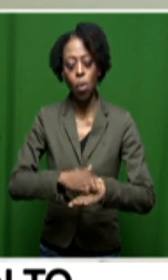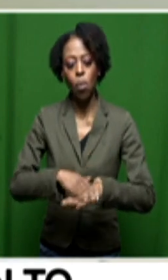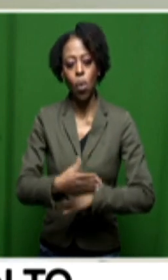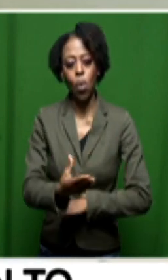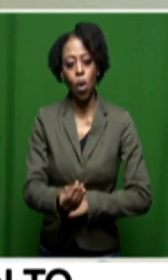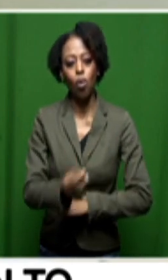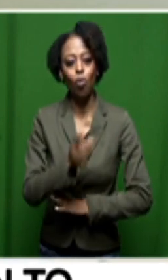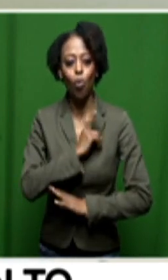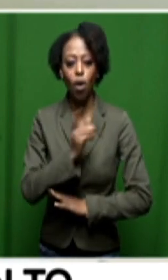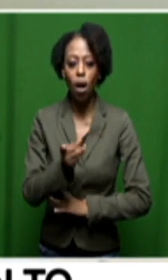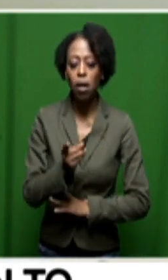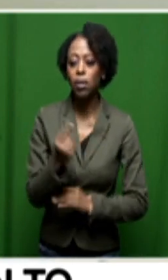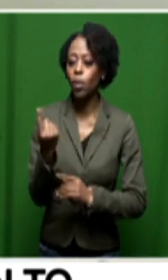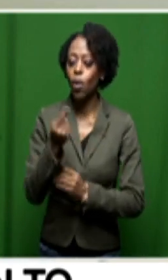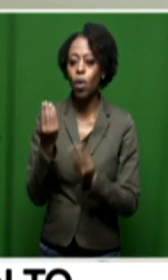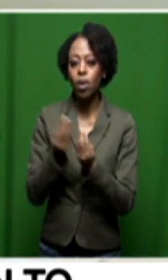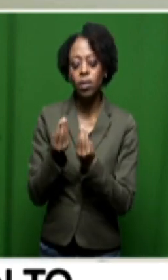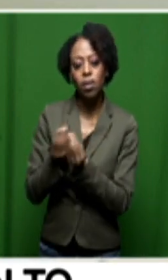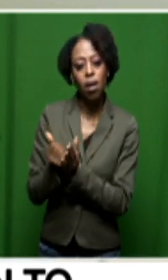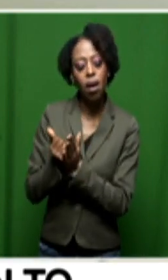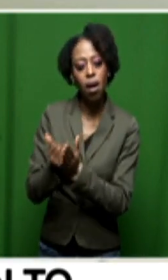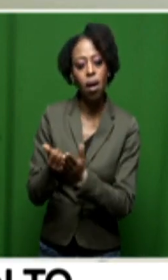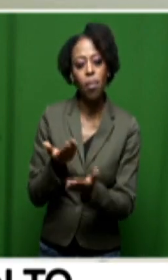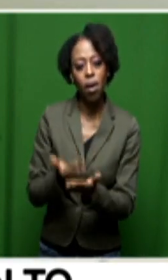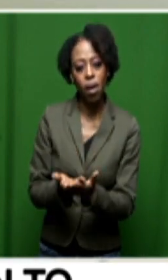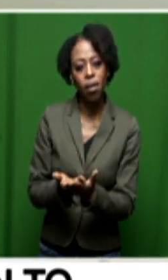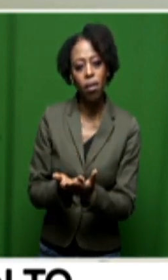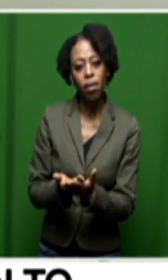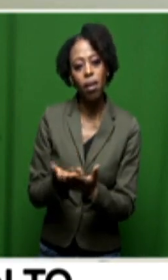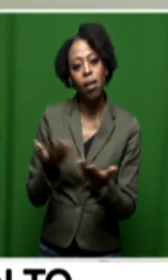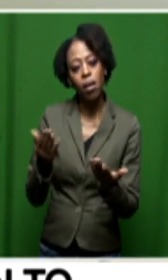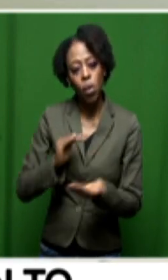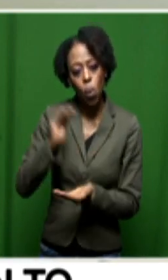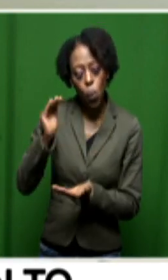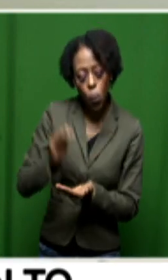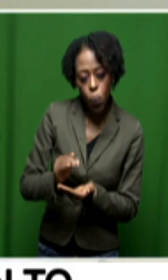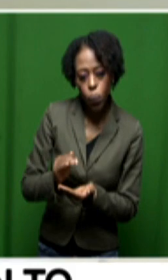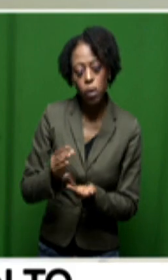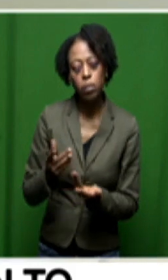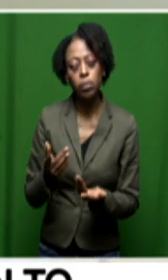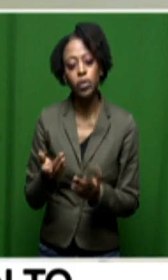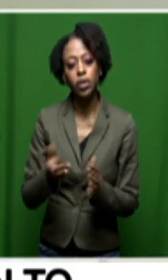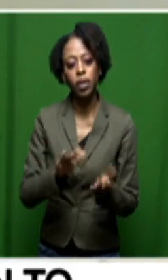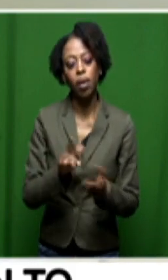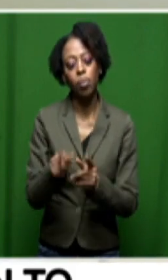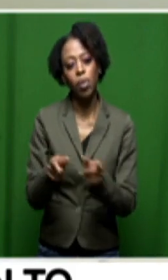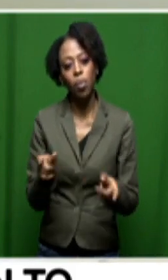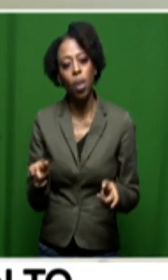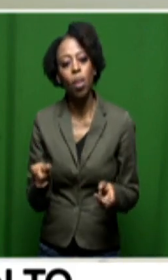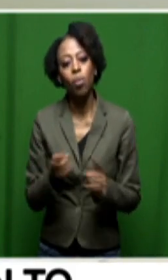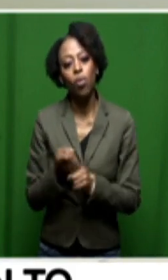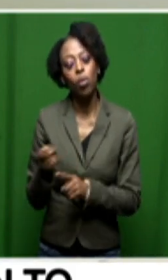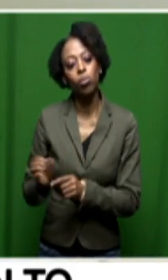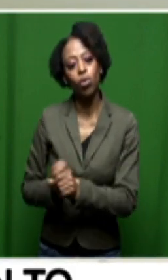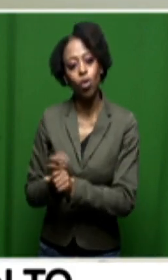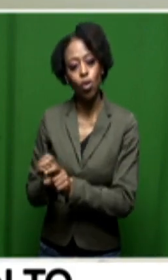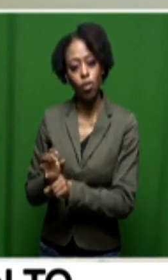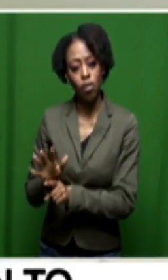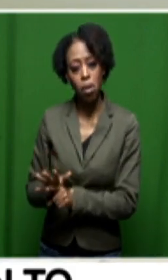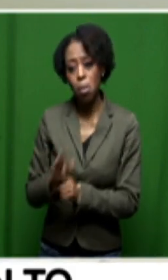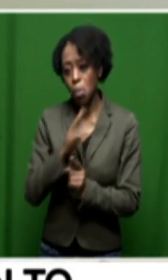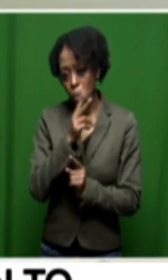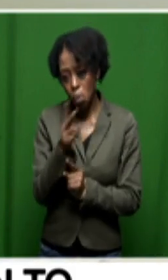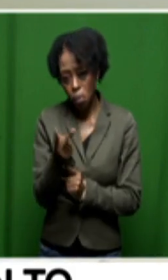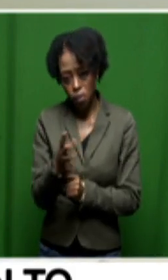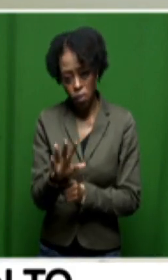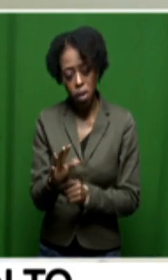only intervention that would actually reduce the morbidity and mortality from COVID. And we've seen that. There's